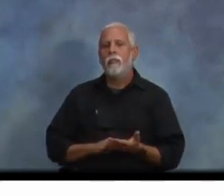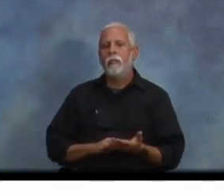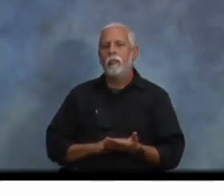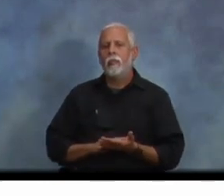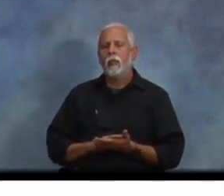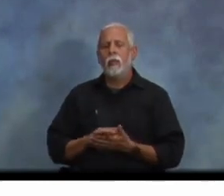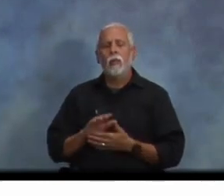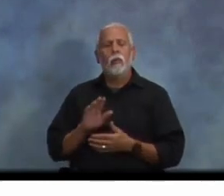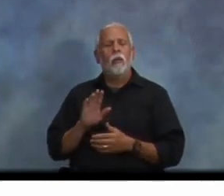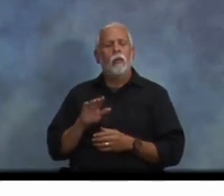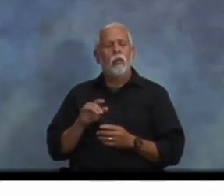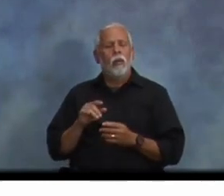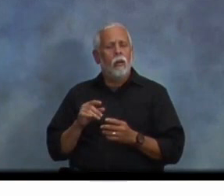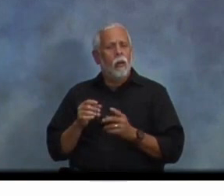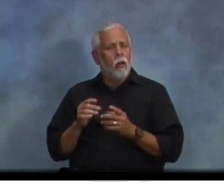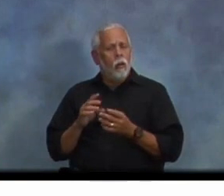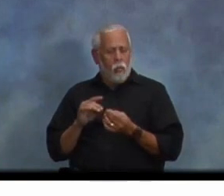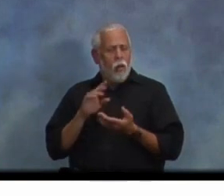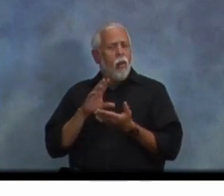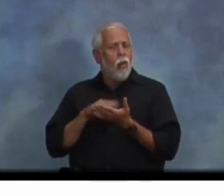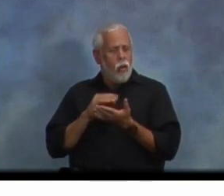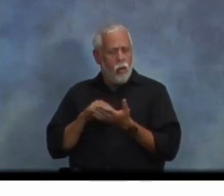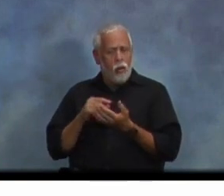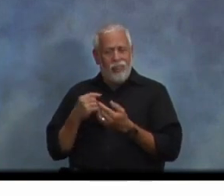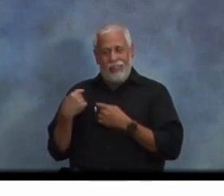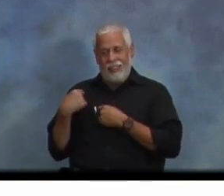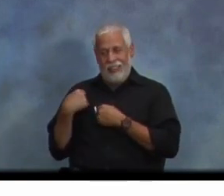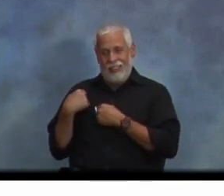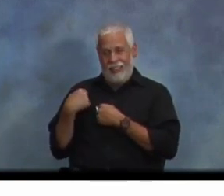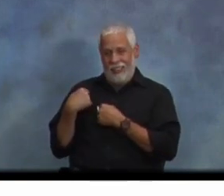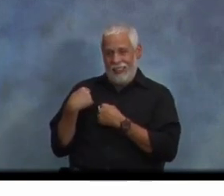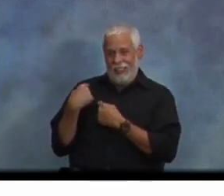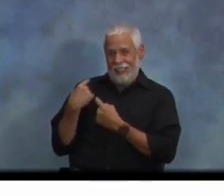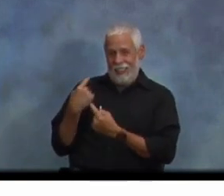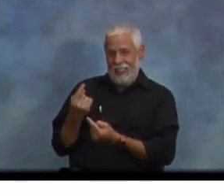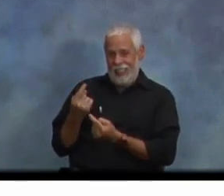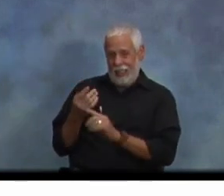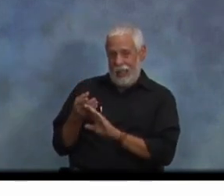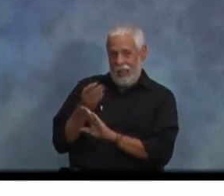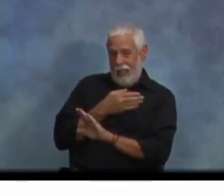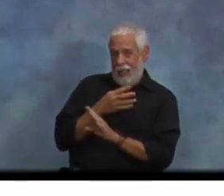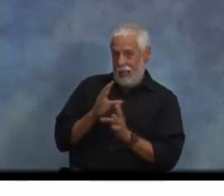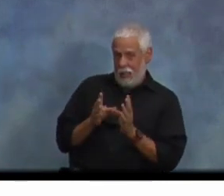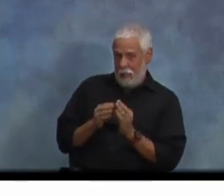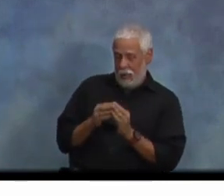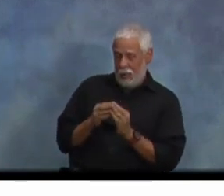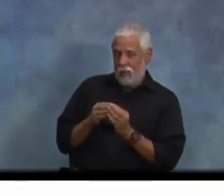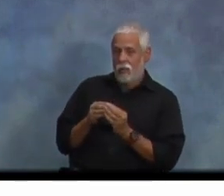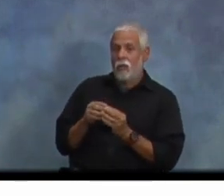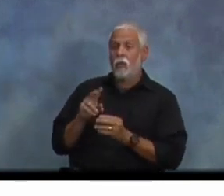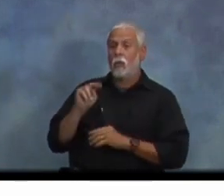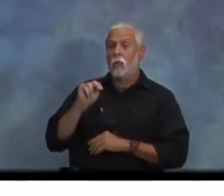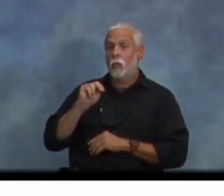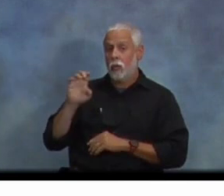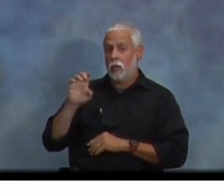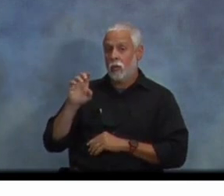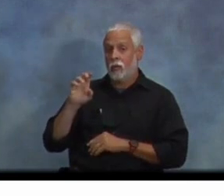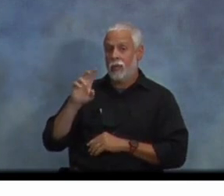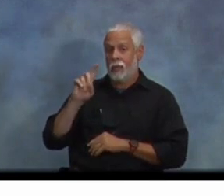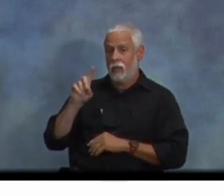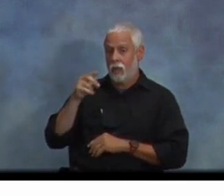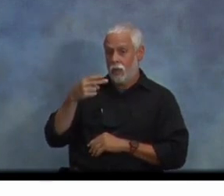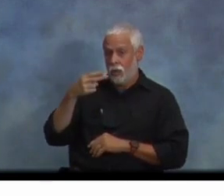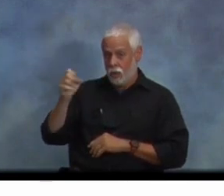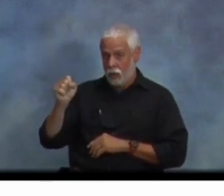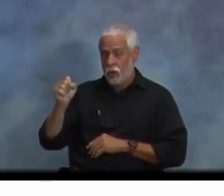I did want to say one thing that we've learned since the previous briefing is that North Carolina Department of Health and